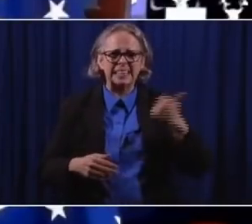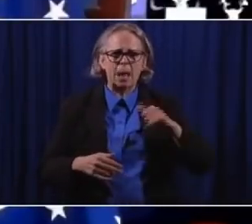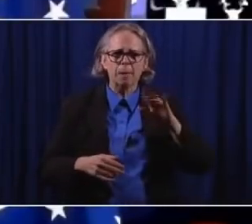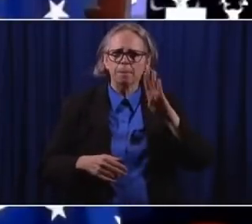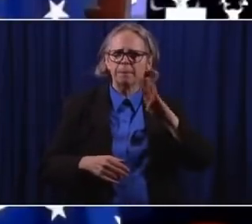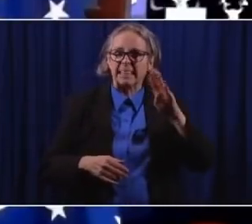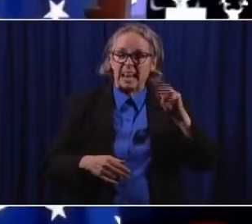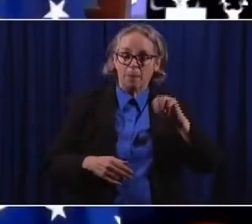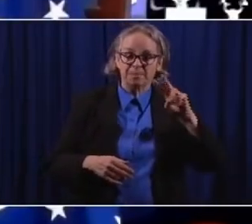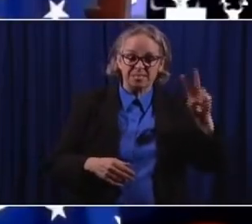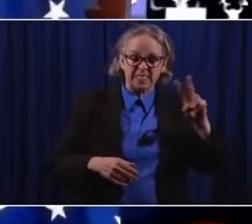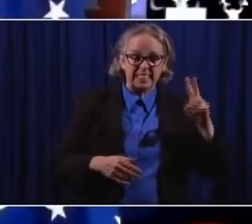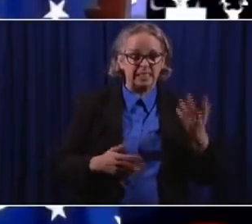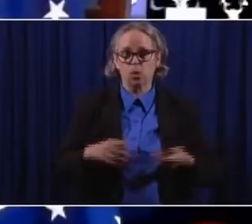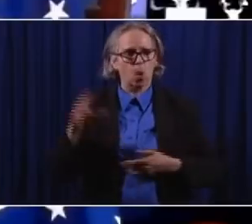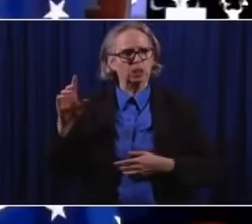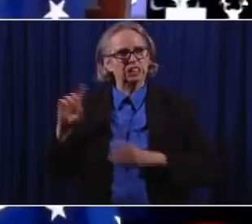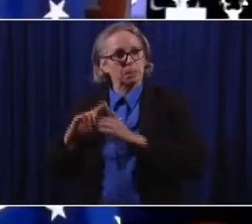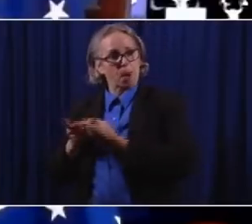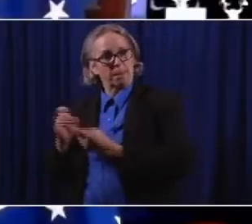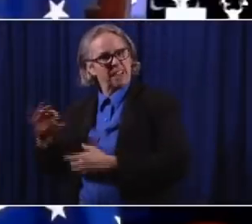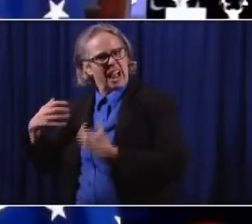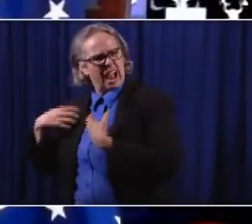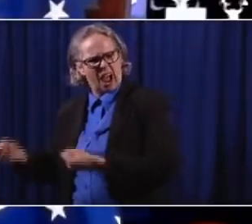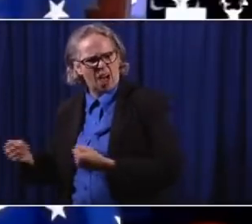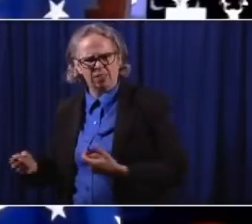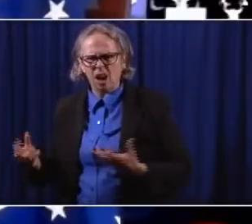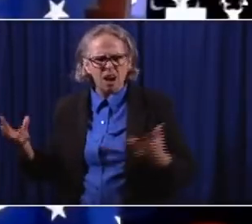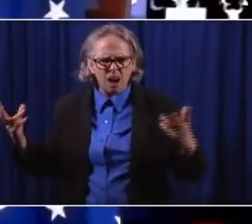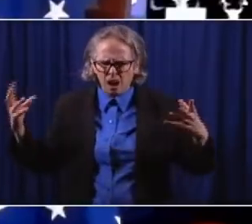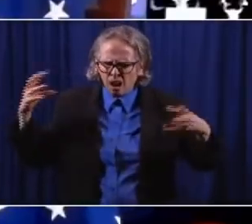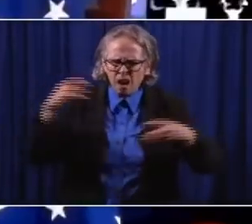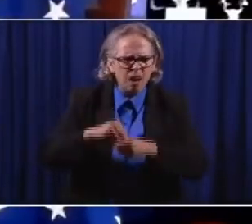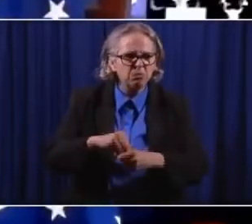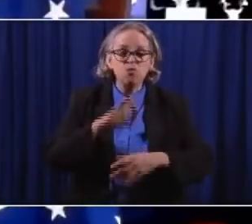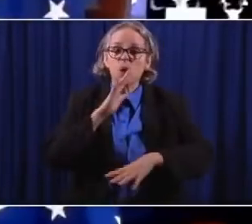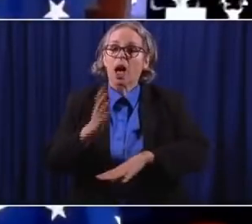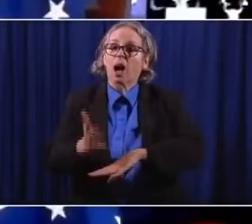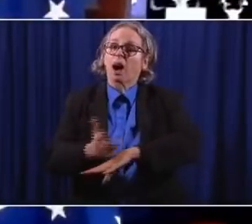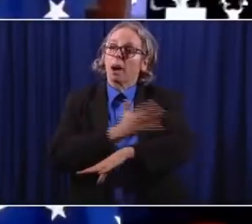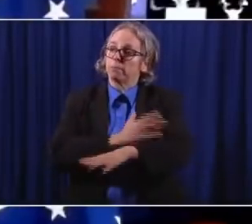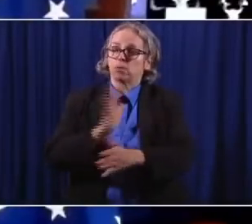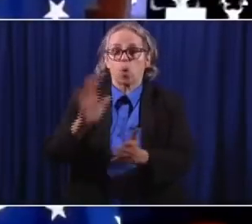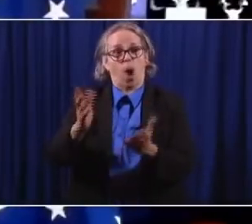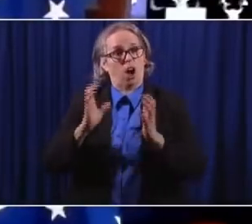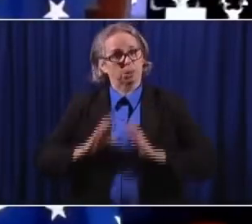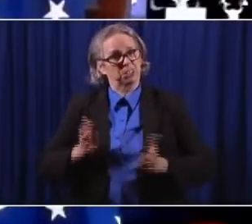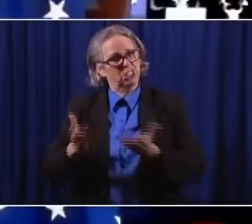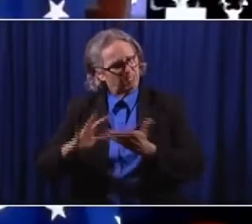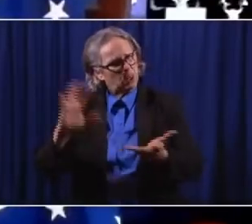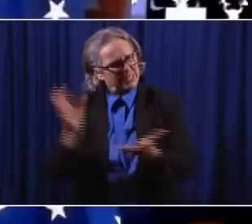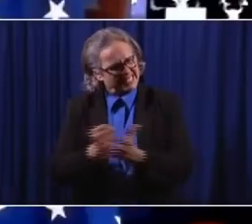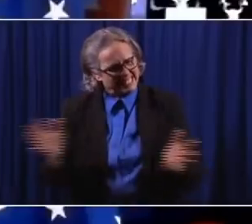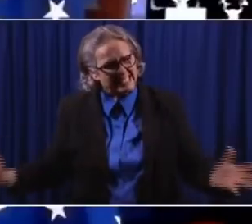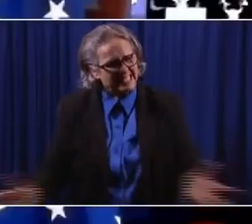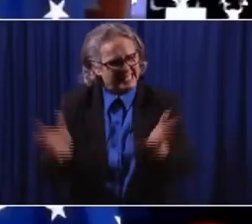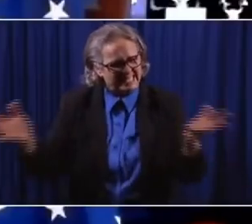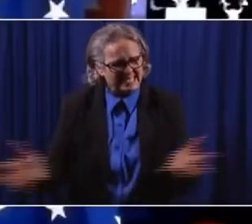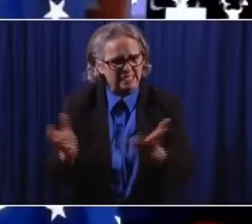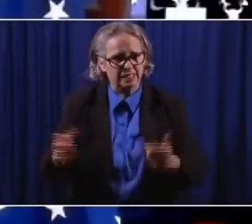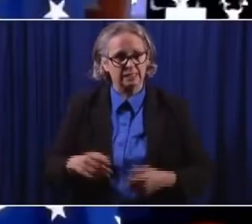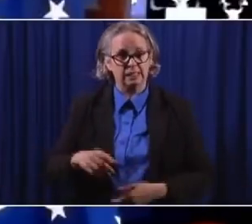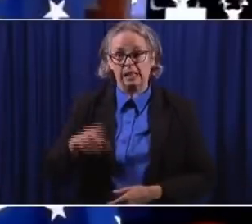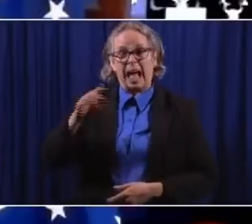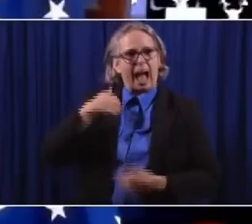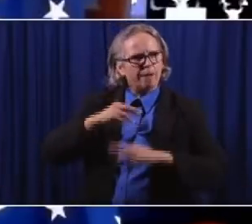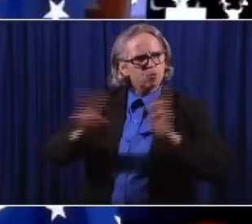improve the way we're serving our customers. And also, by the way, improve data security. That's an essential part of this. You